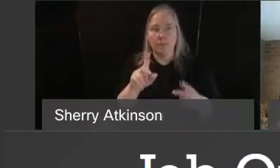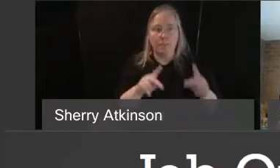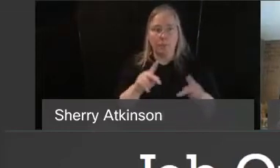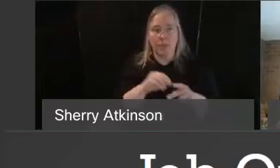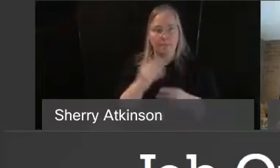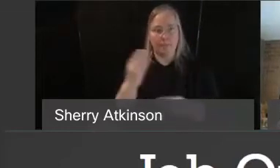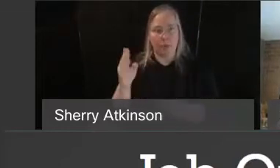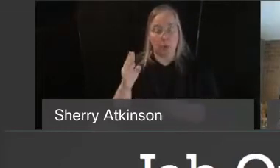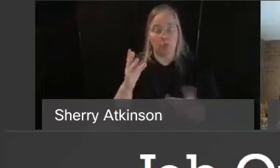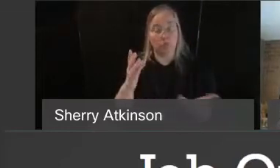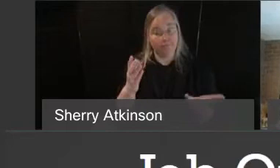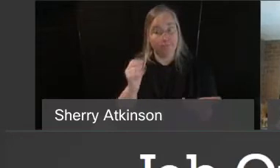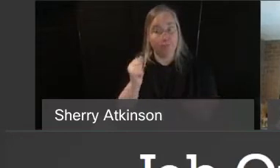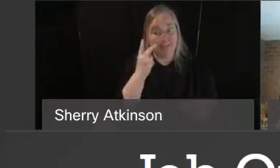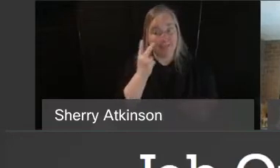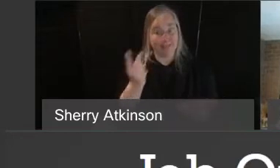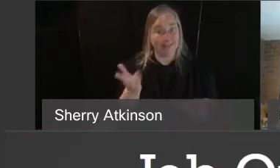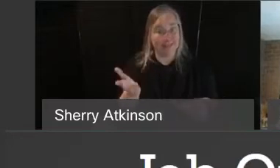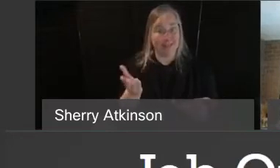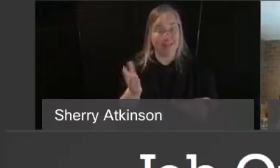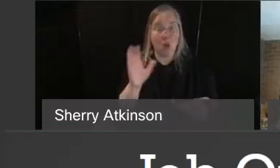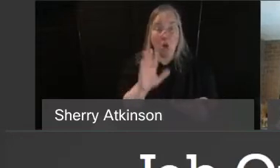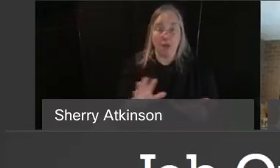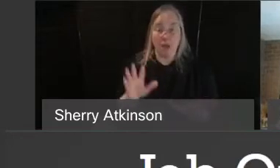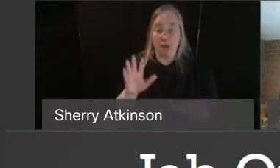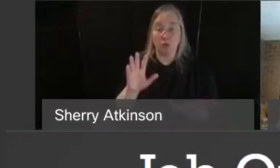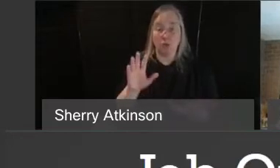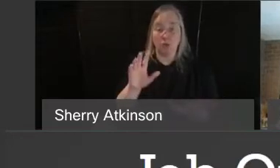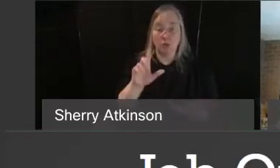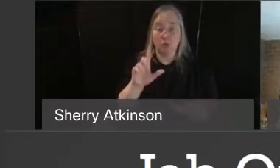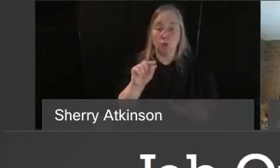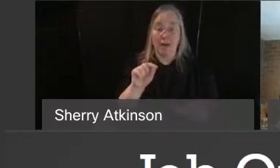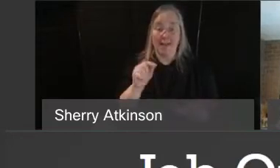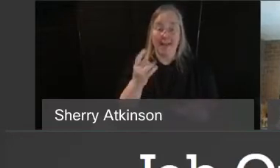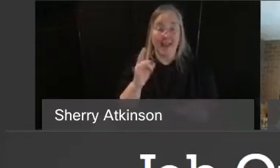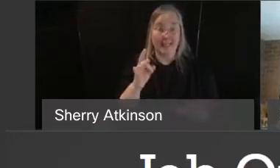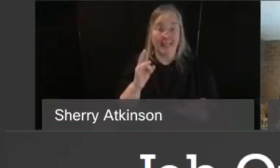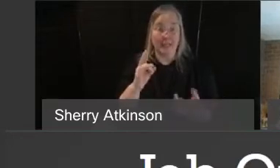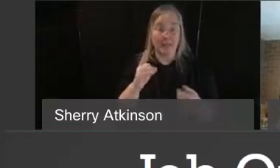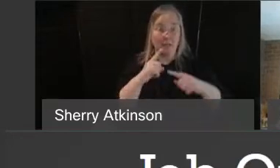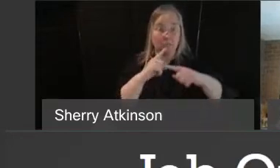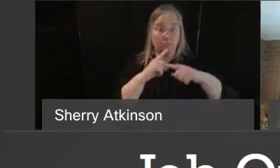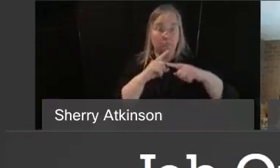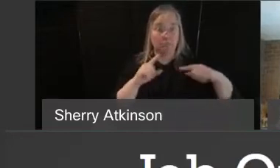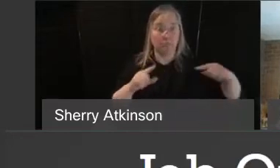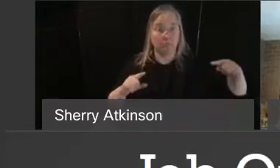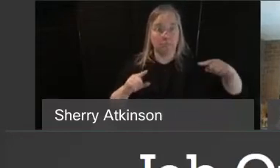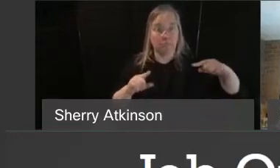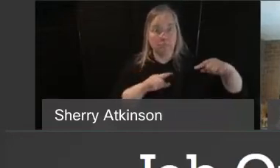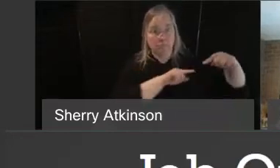sort of see that around 2018 those lines crossed, where we had